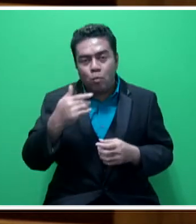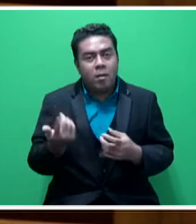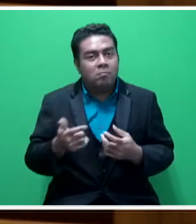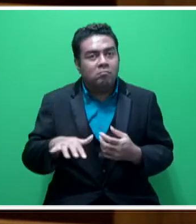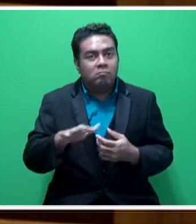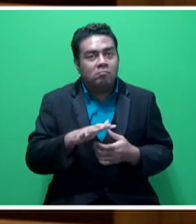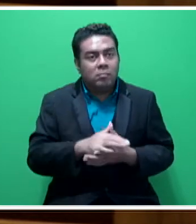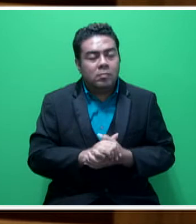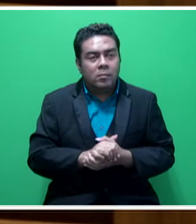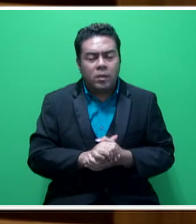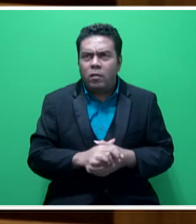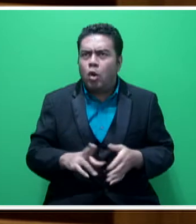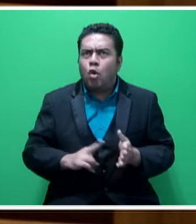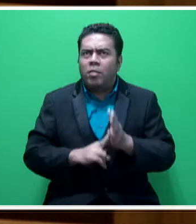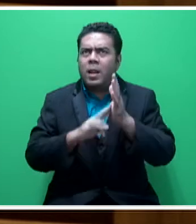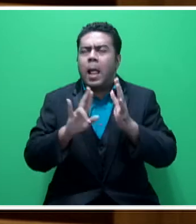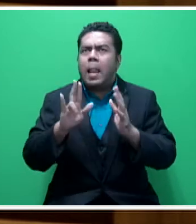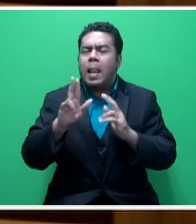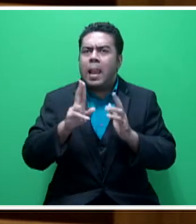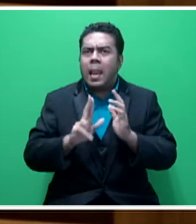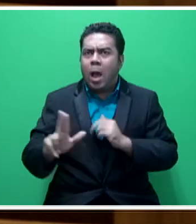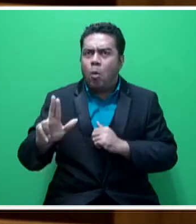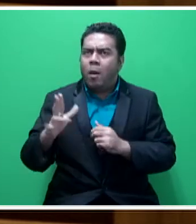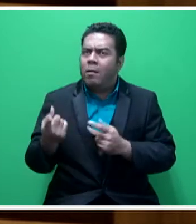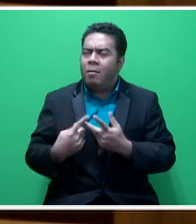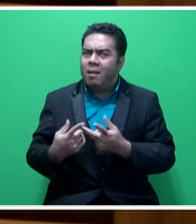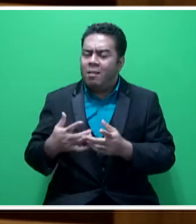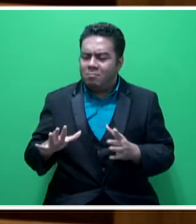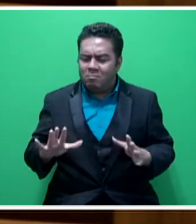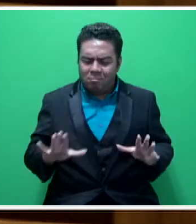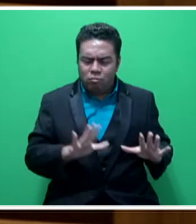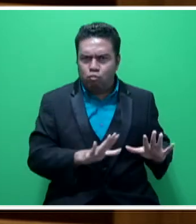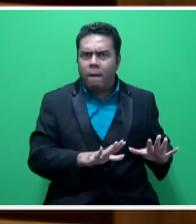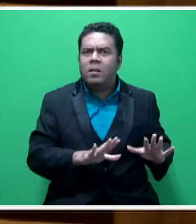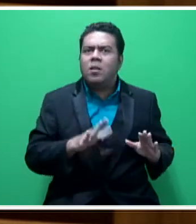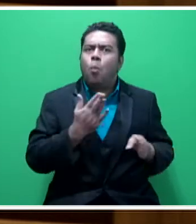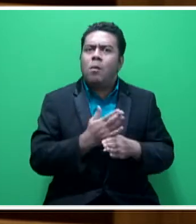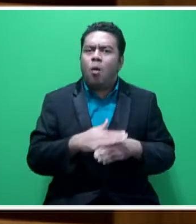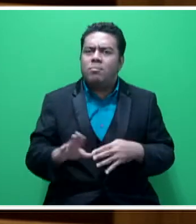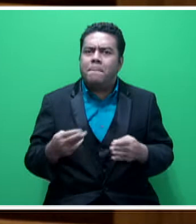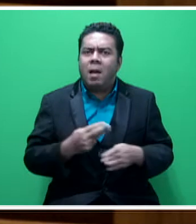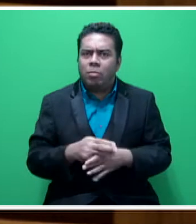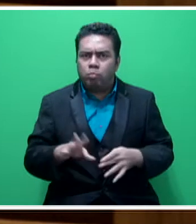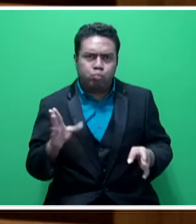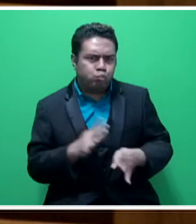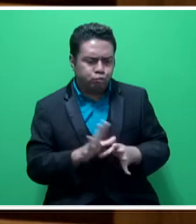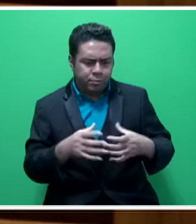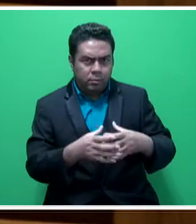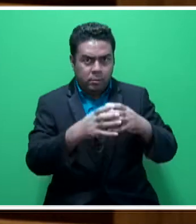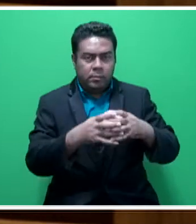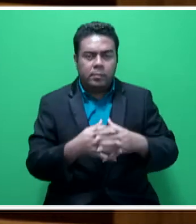Upper Southern Lau, Northern Lau, and Yasayasa Moala, which operate on a bi-monthly basis currently, and there will